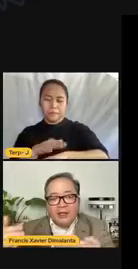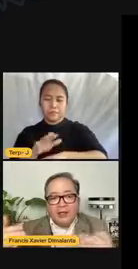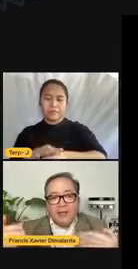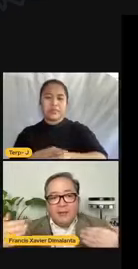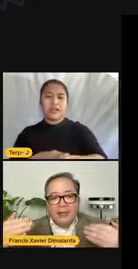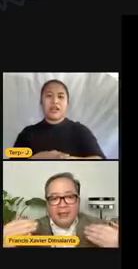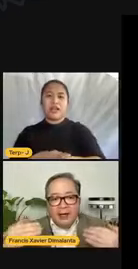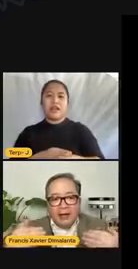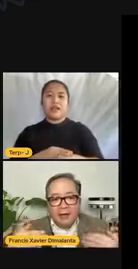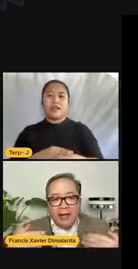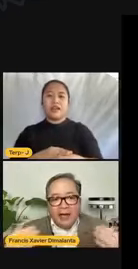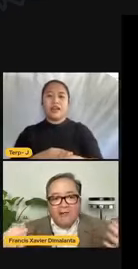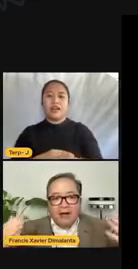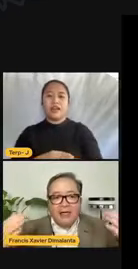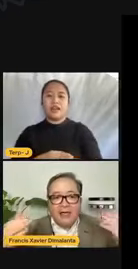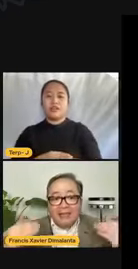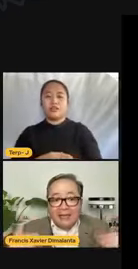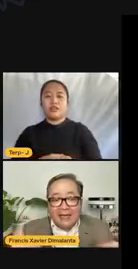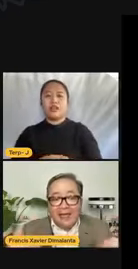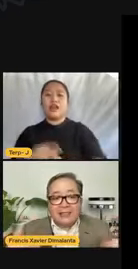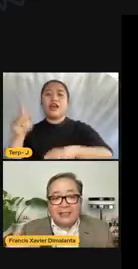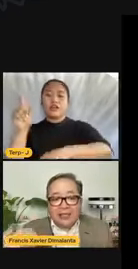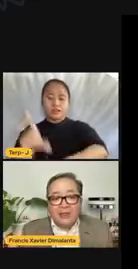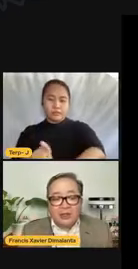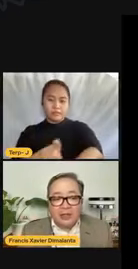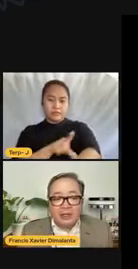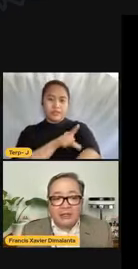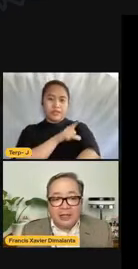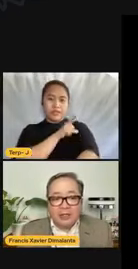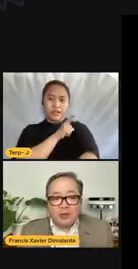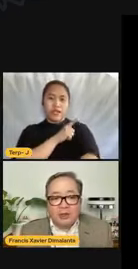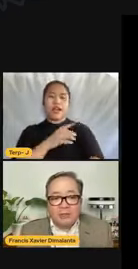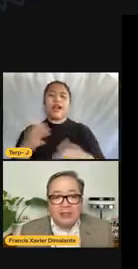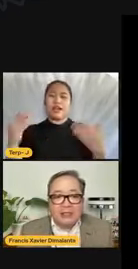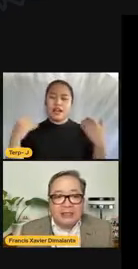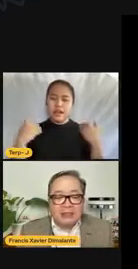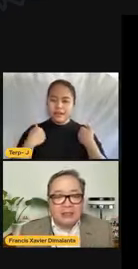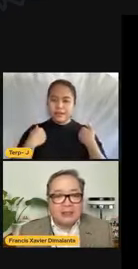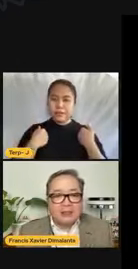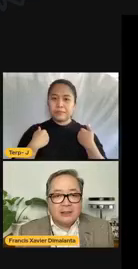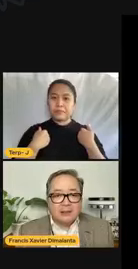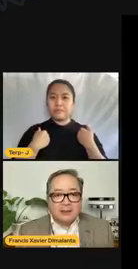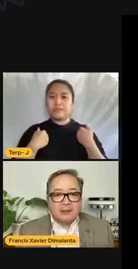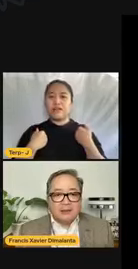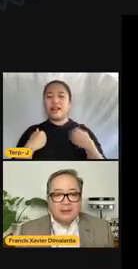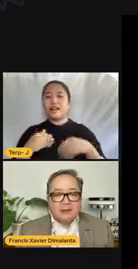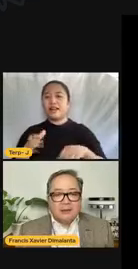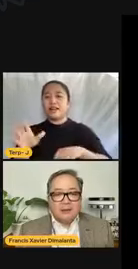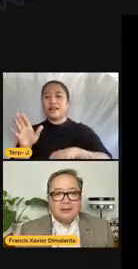way, they might have a little delays in their intellectual abilities.